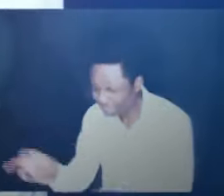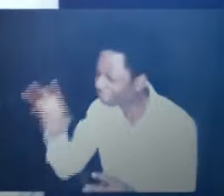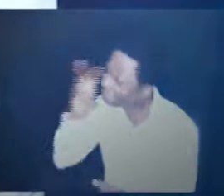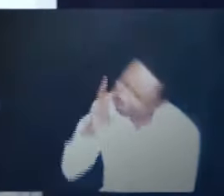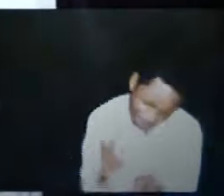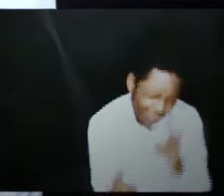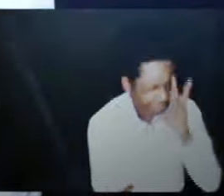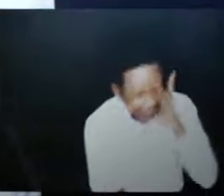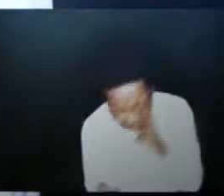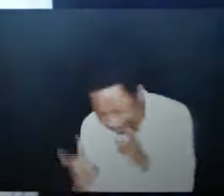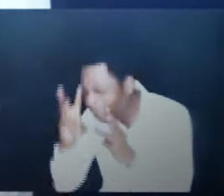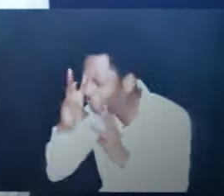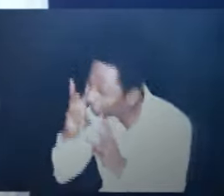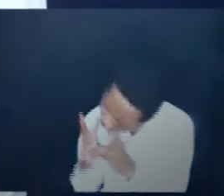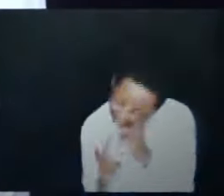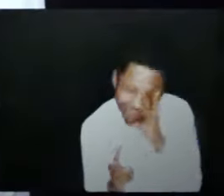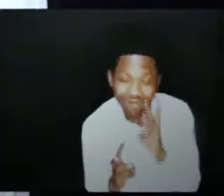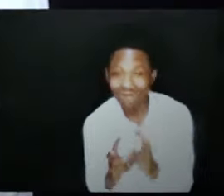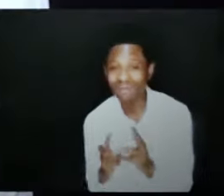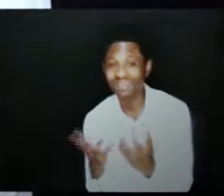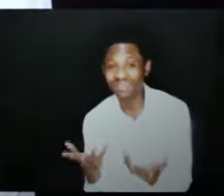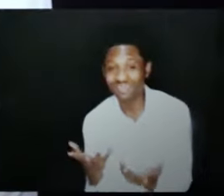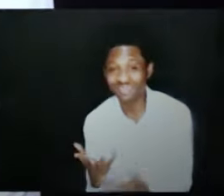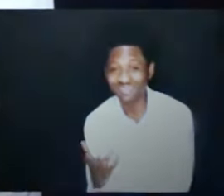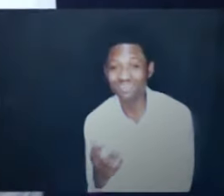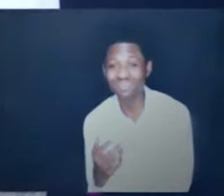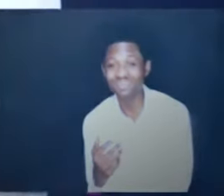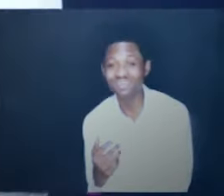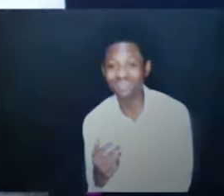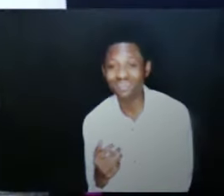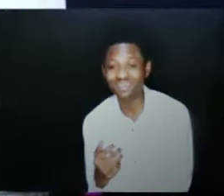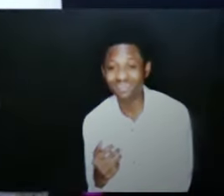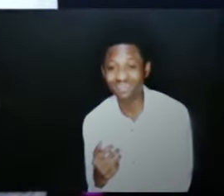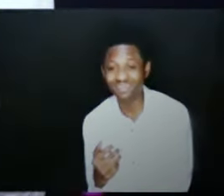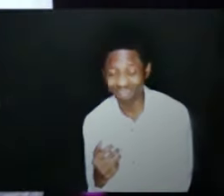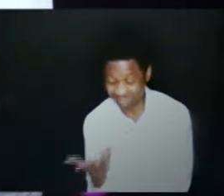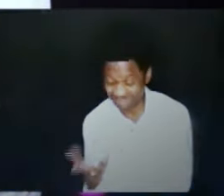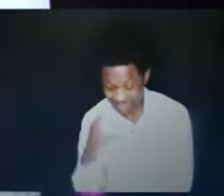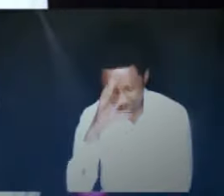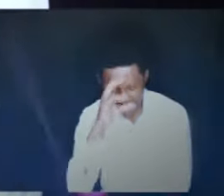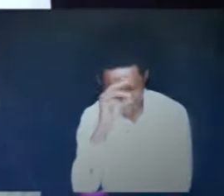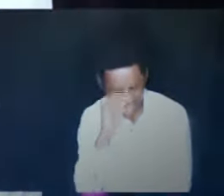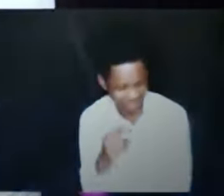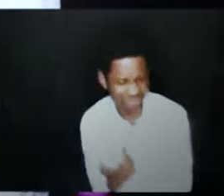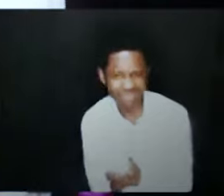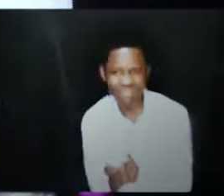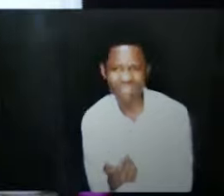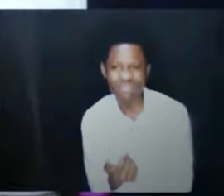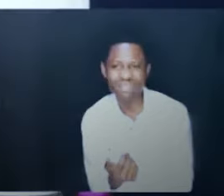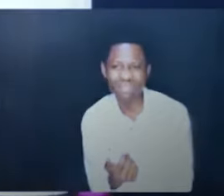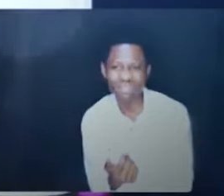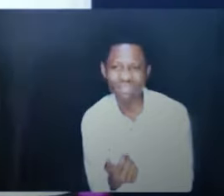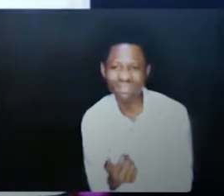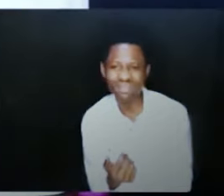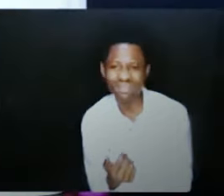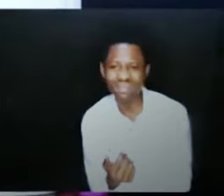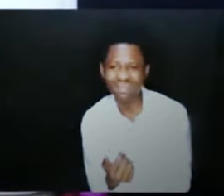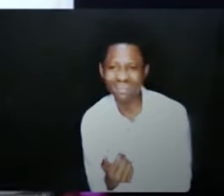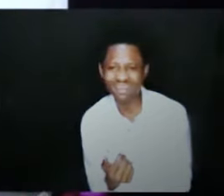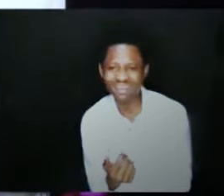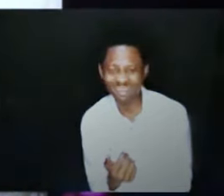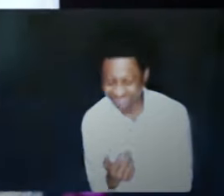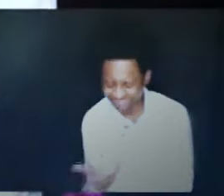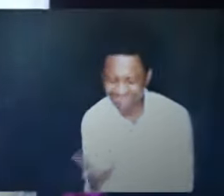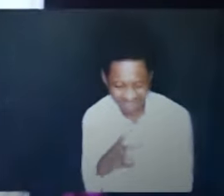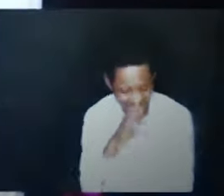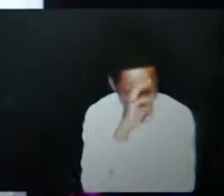weeping. And so those of us, the boys, were even in church, were telling one another, today, our sister